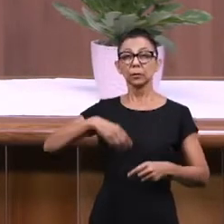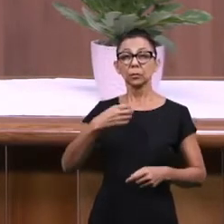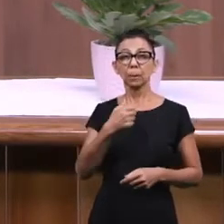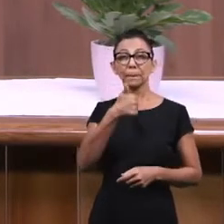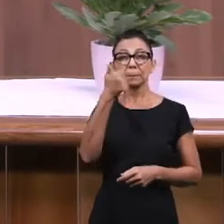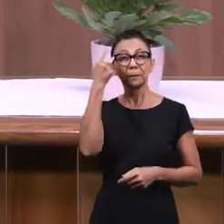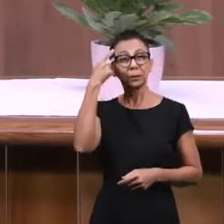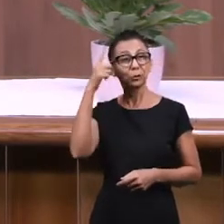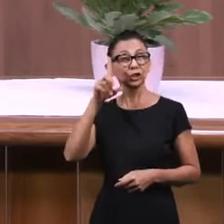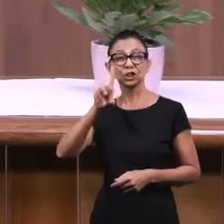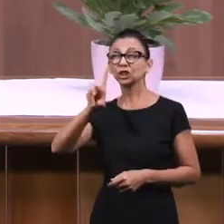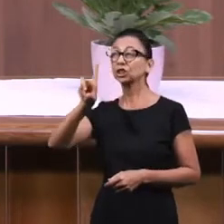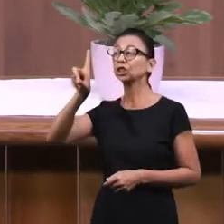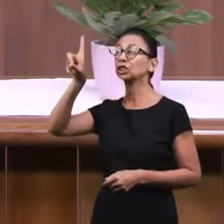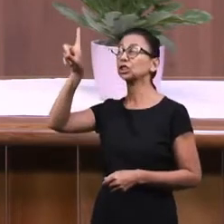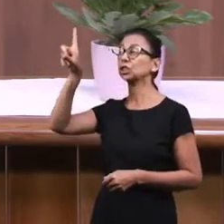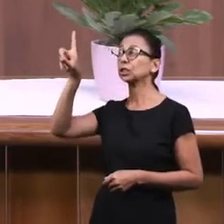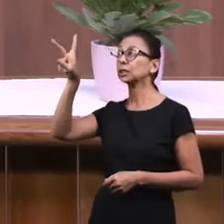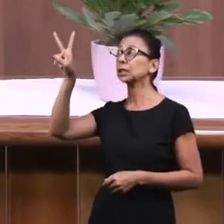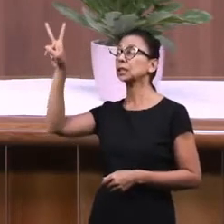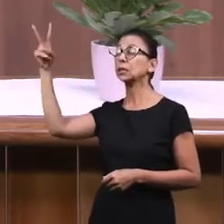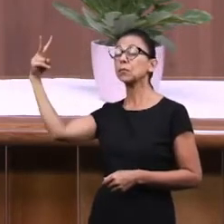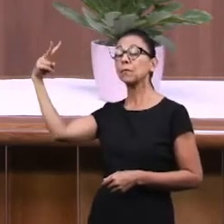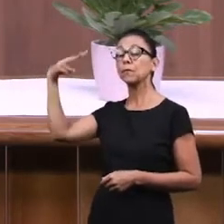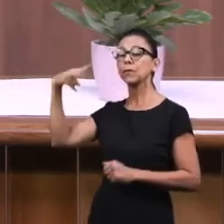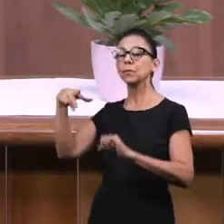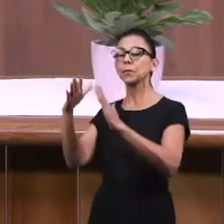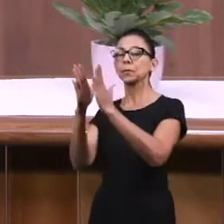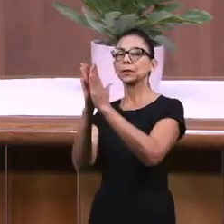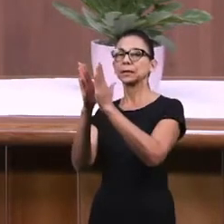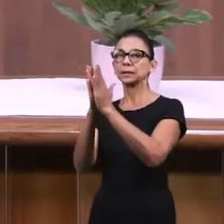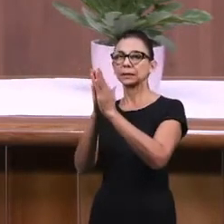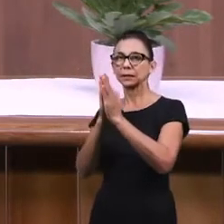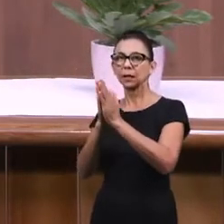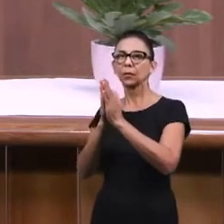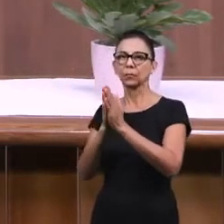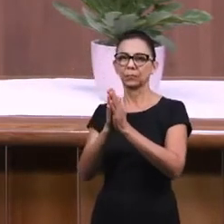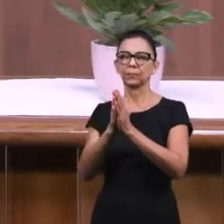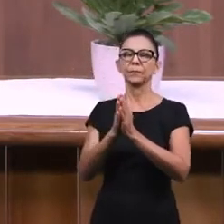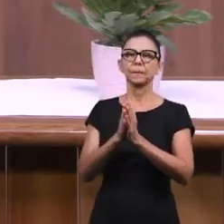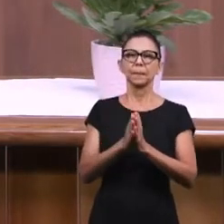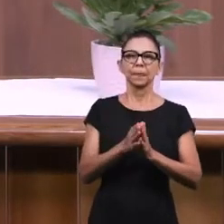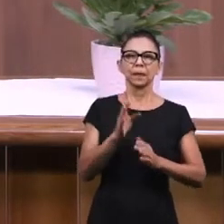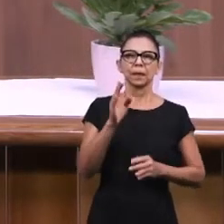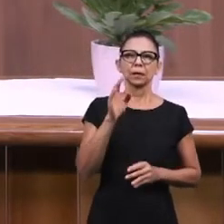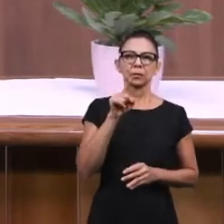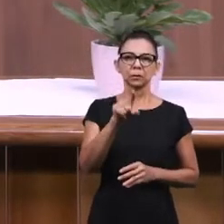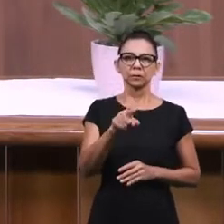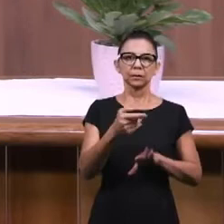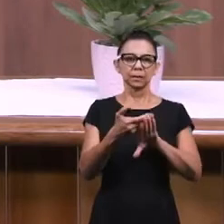day. Prayer is very important in the lives of those who sanctify